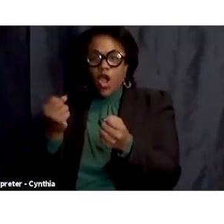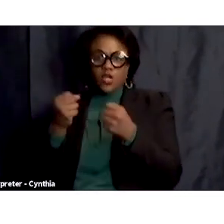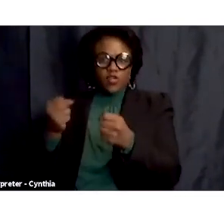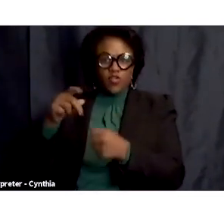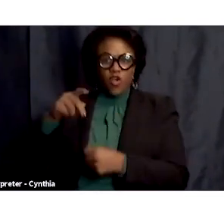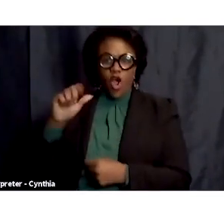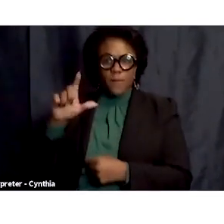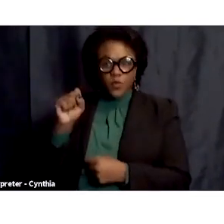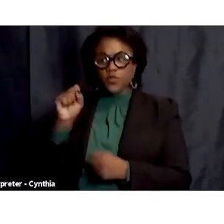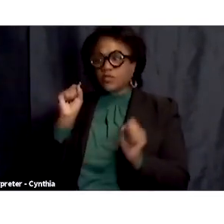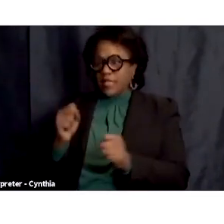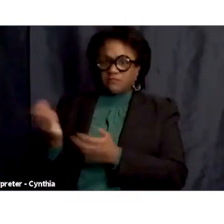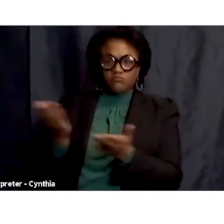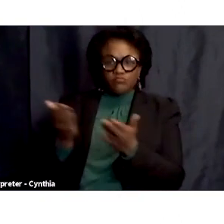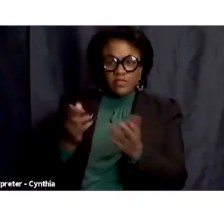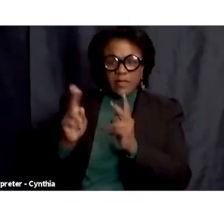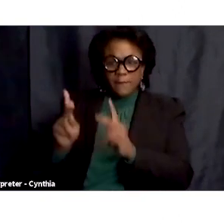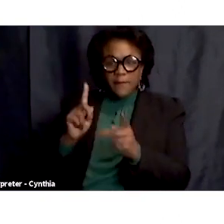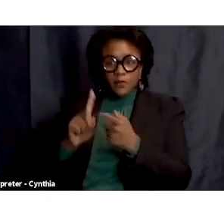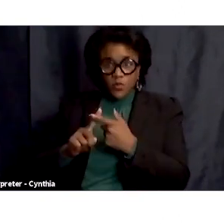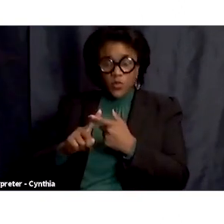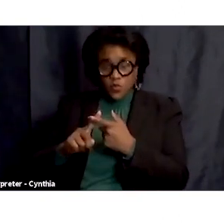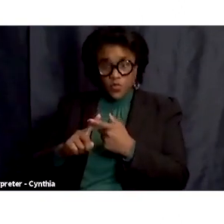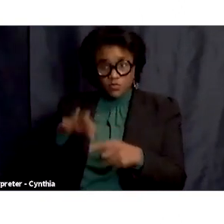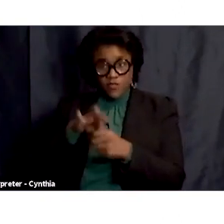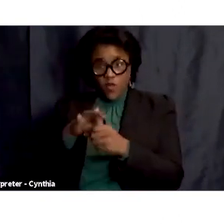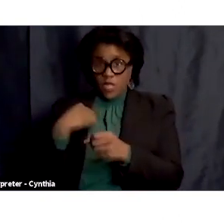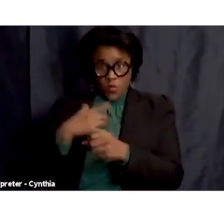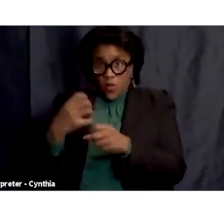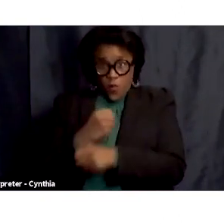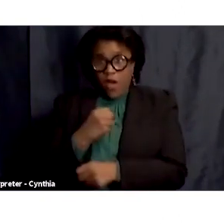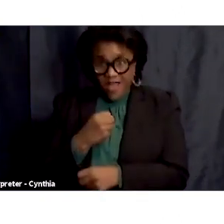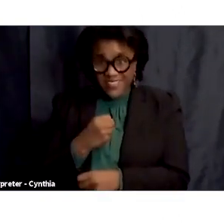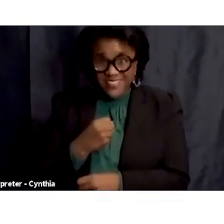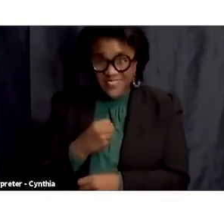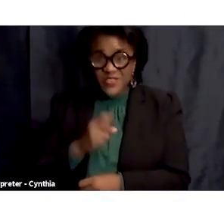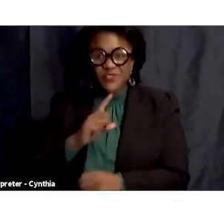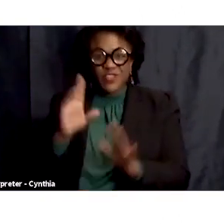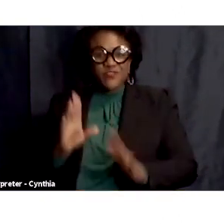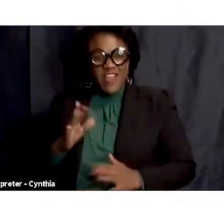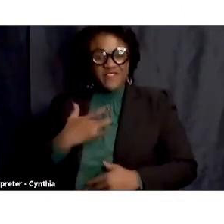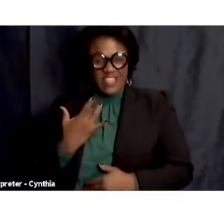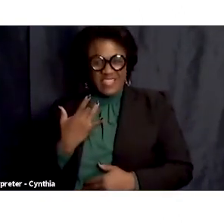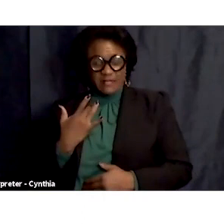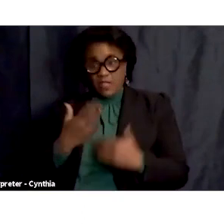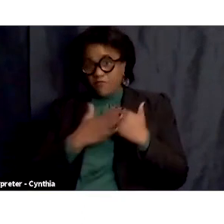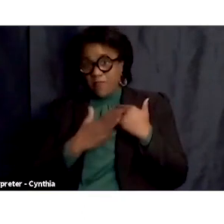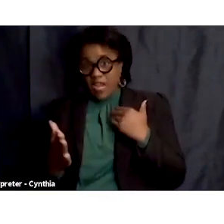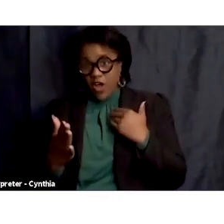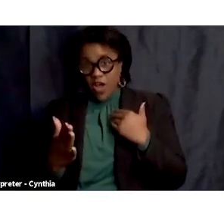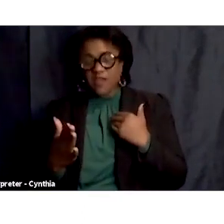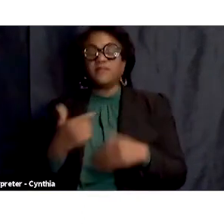to the polls. And we won by a pretty large margin that year, and it was a really great feeling. From then on,